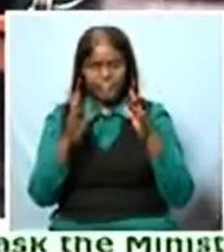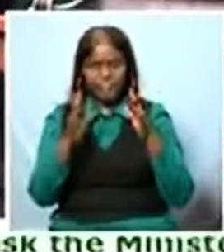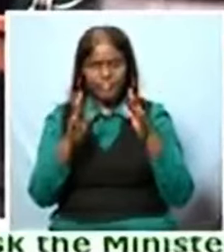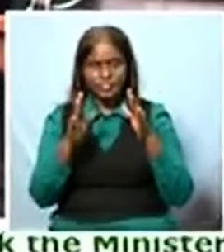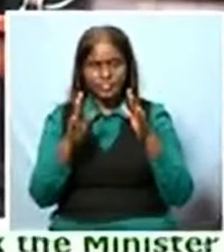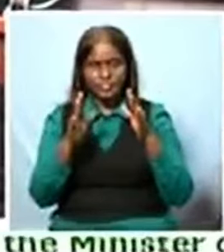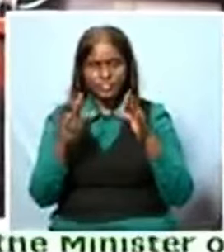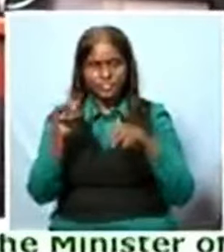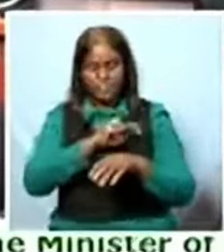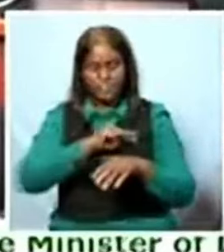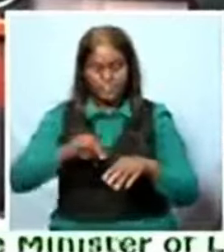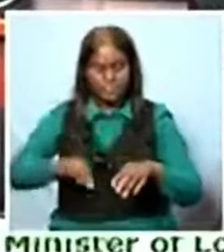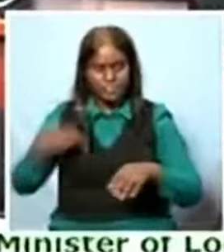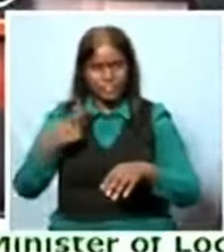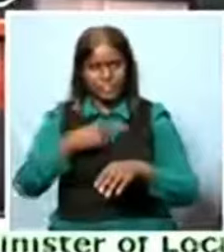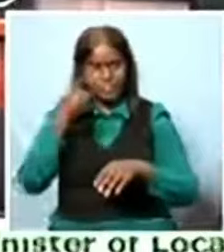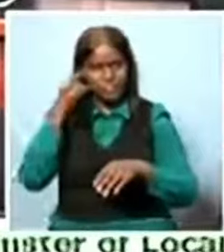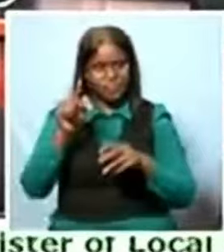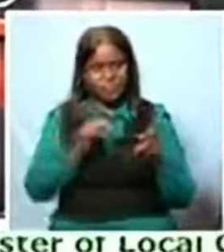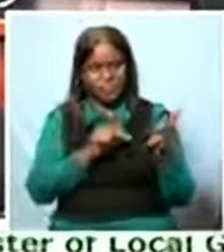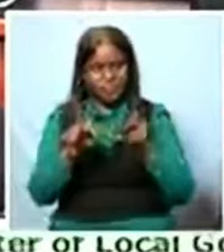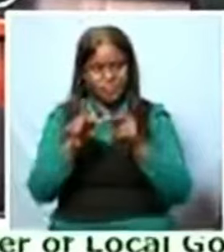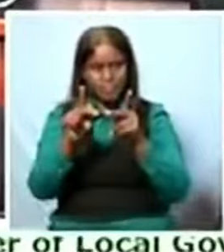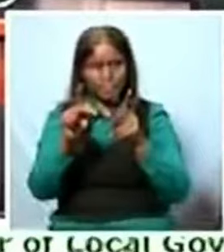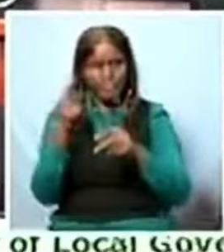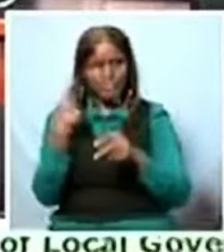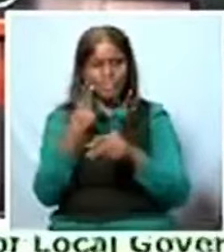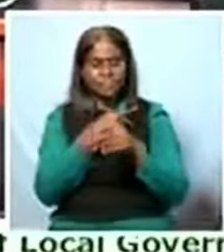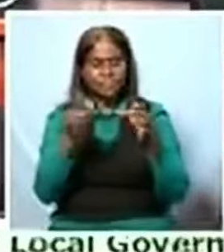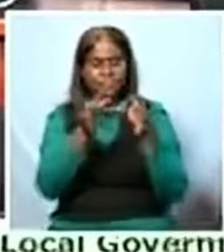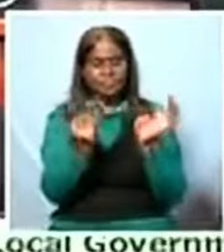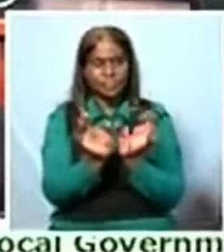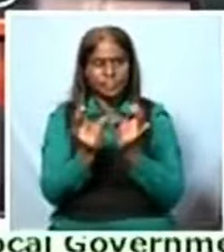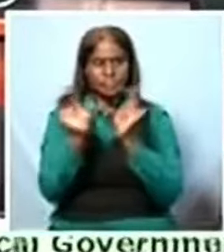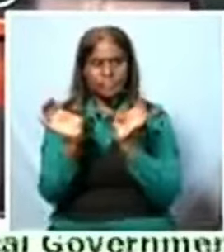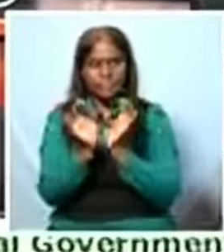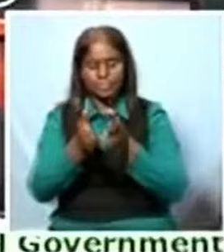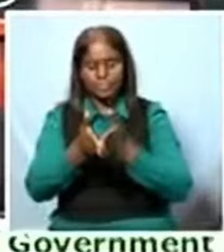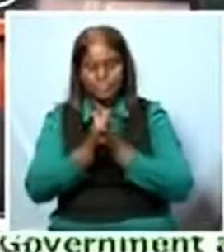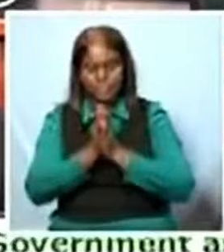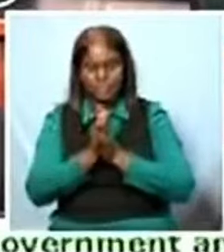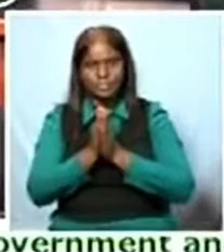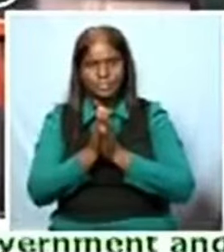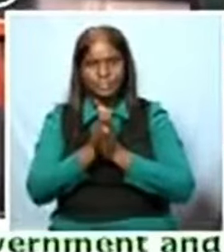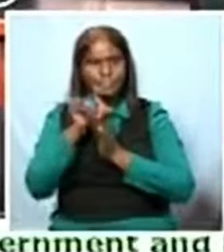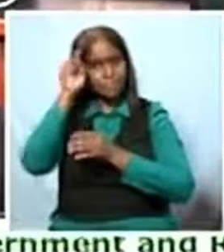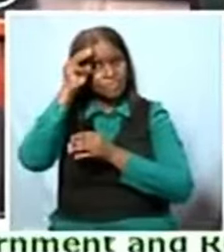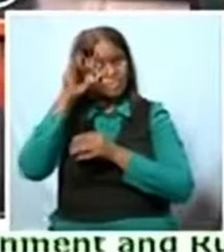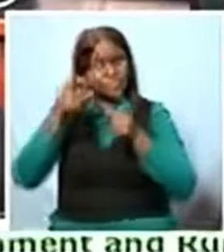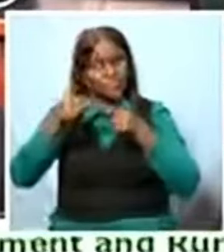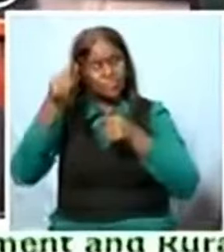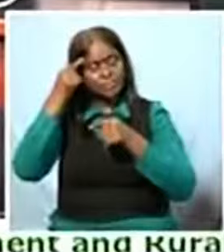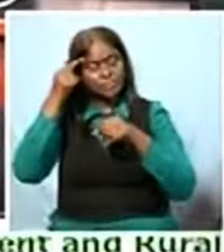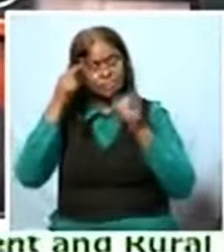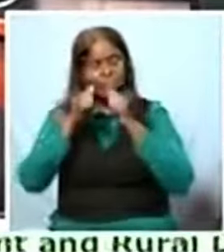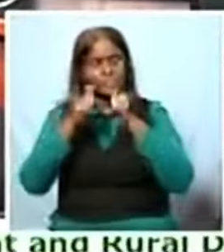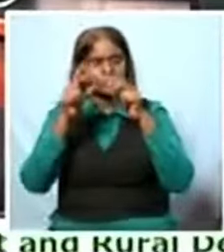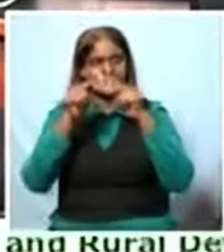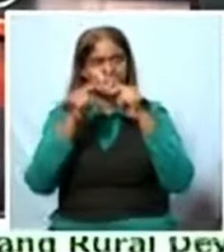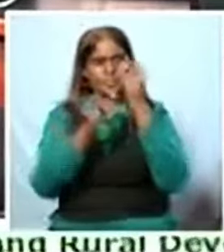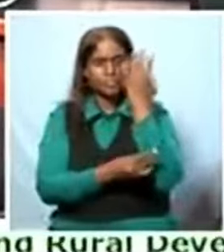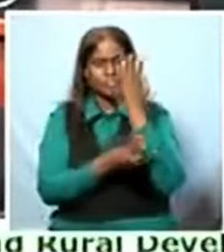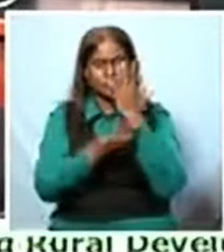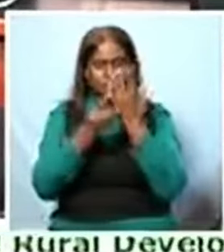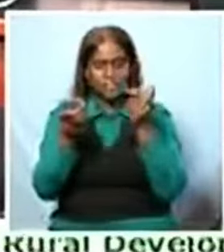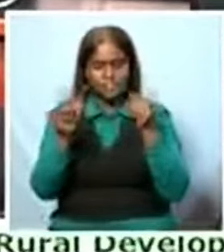The Member of Parliament for Kasanengwa Parliamentary constituency asks the Ministry of Local Government and Rural Development, when